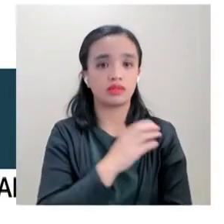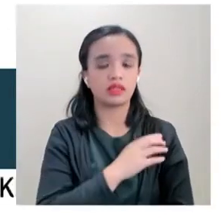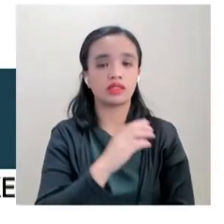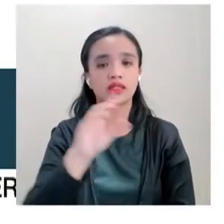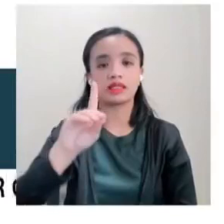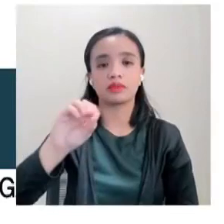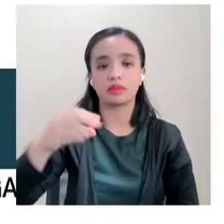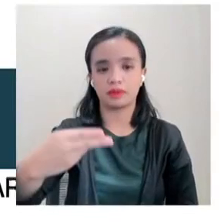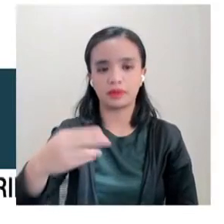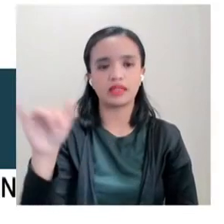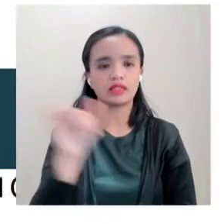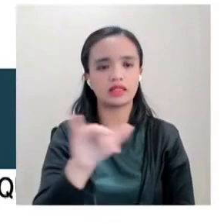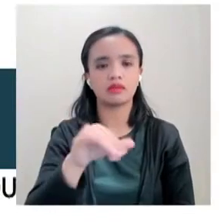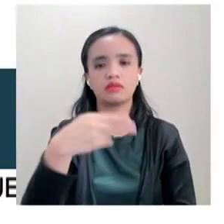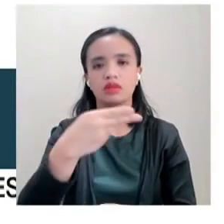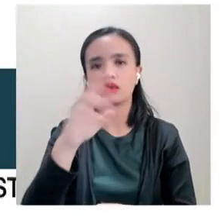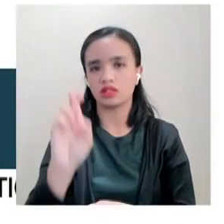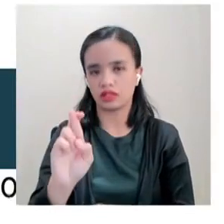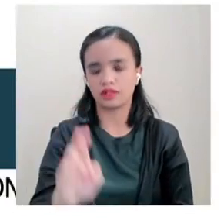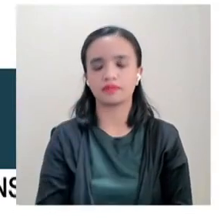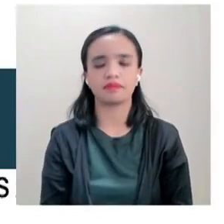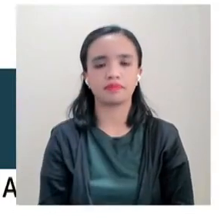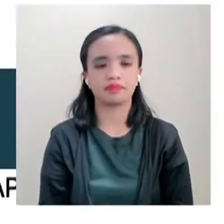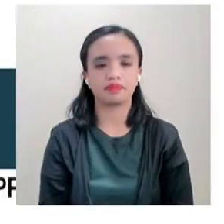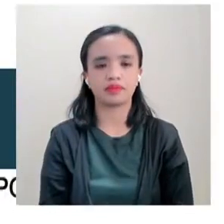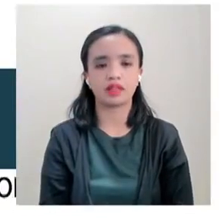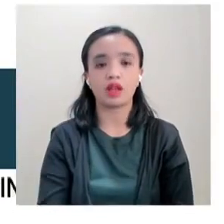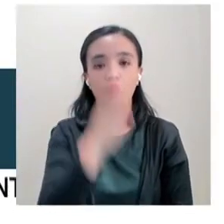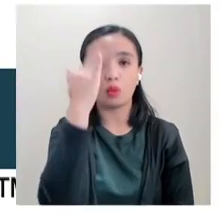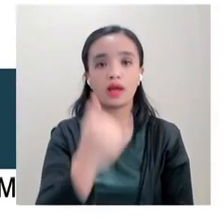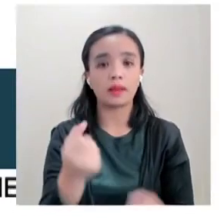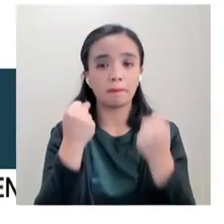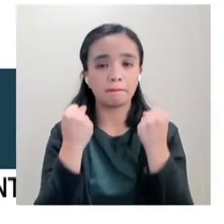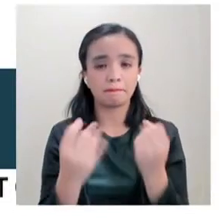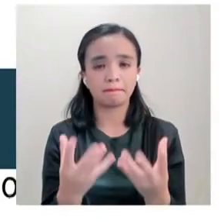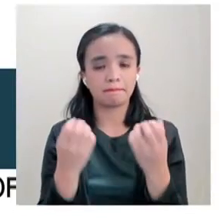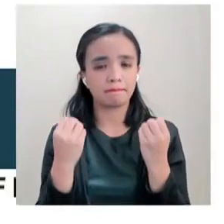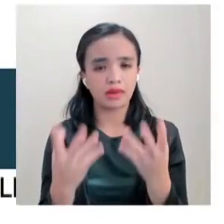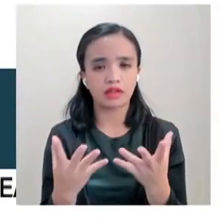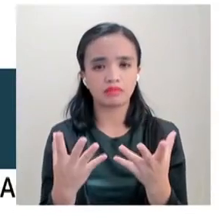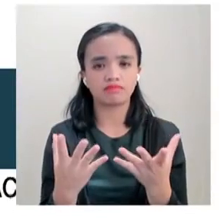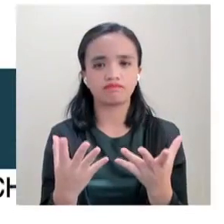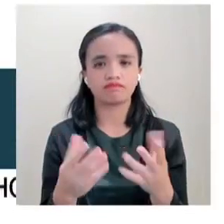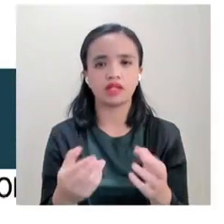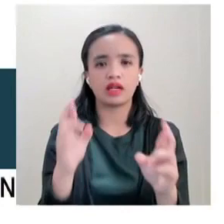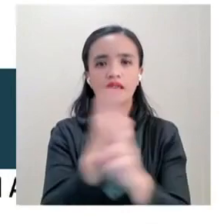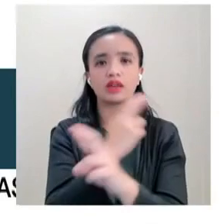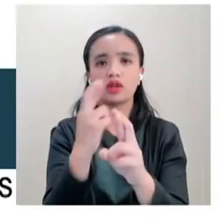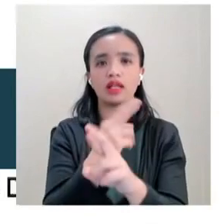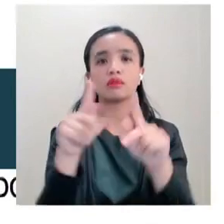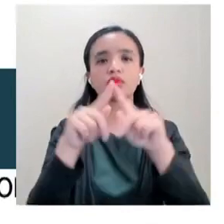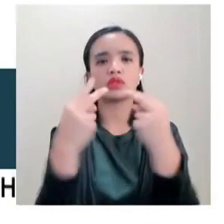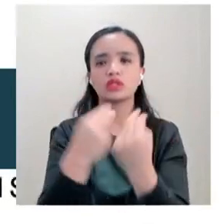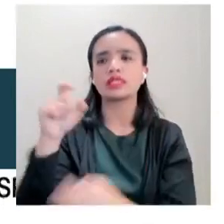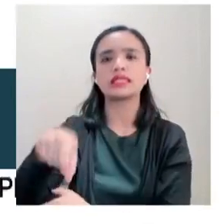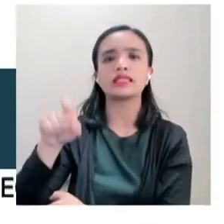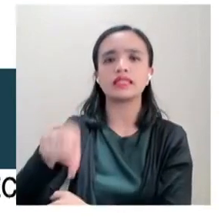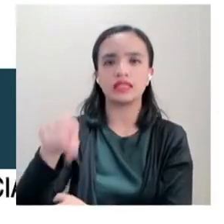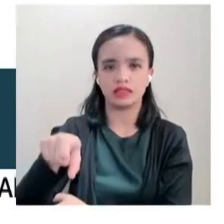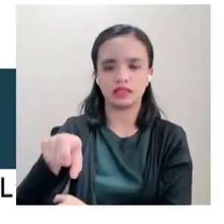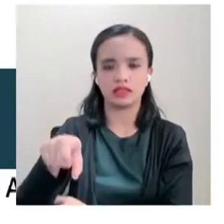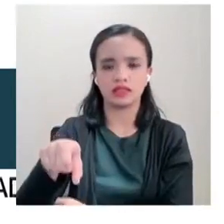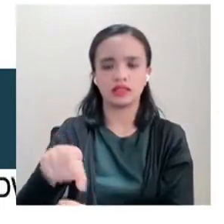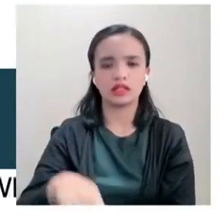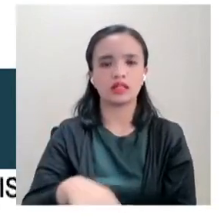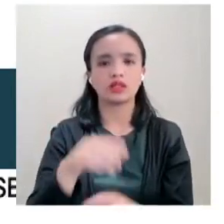human resource department. Because there are a lot of plantilla positions needed. Dr.